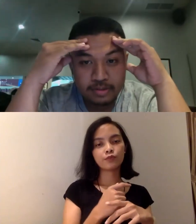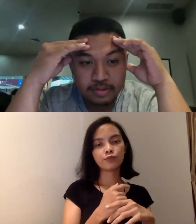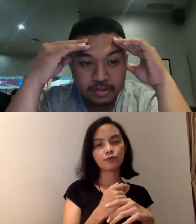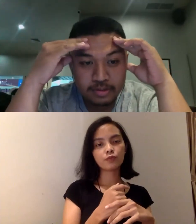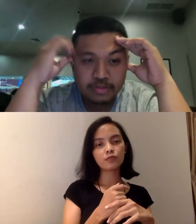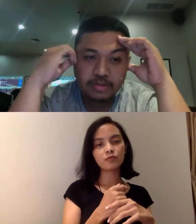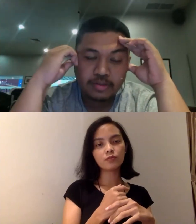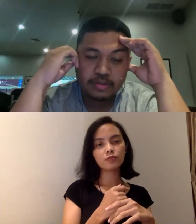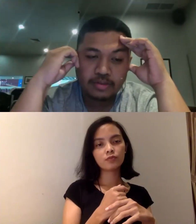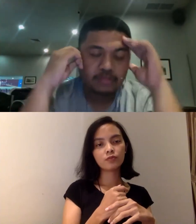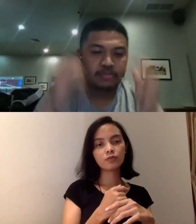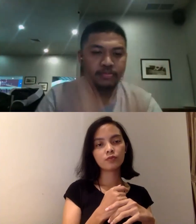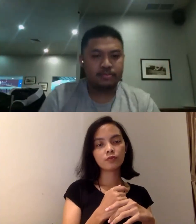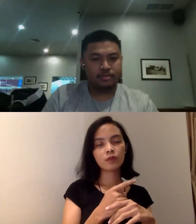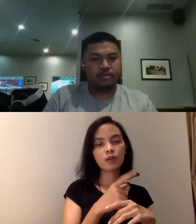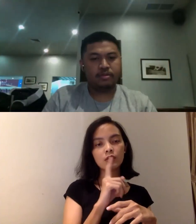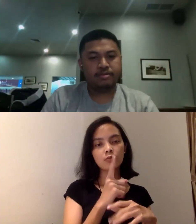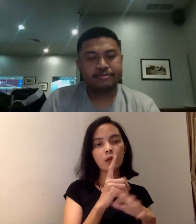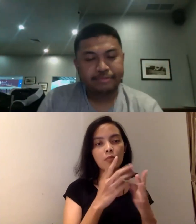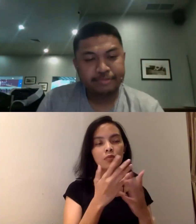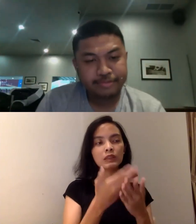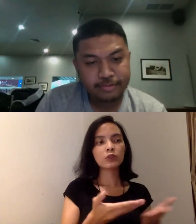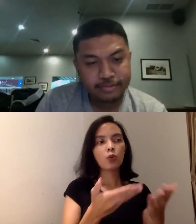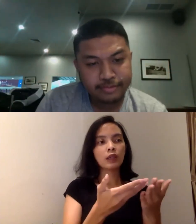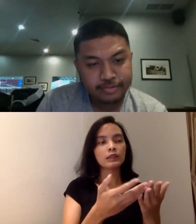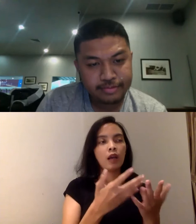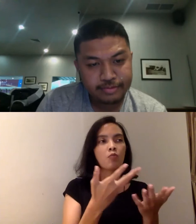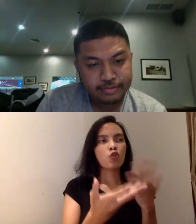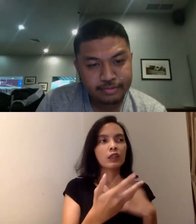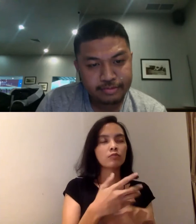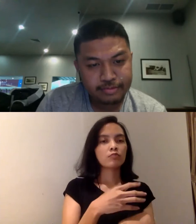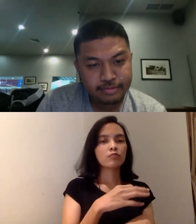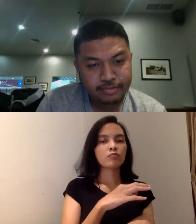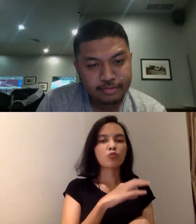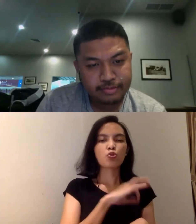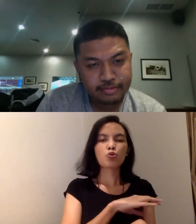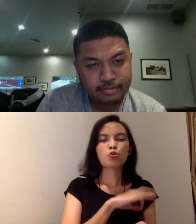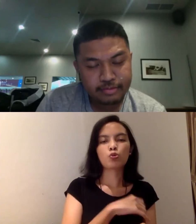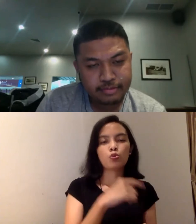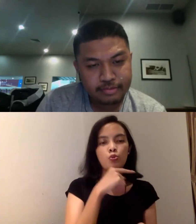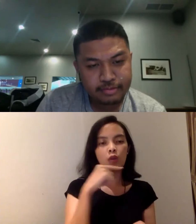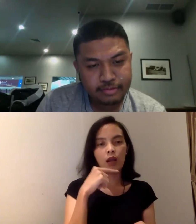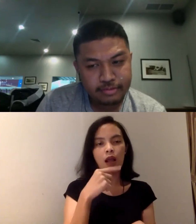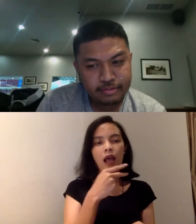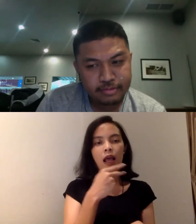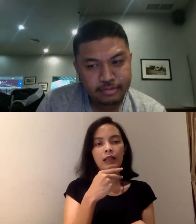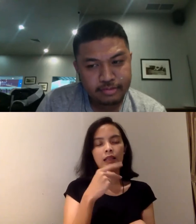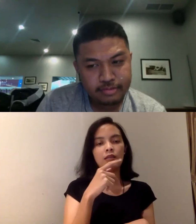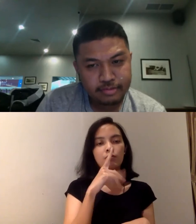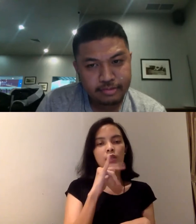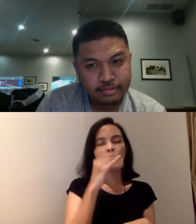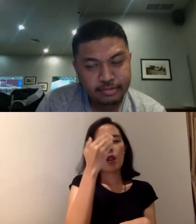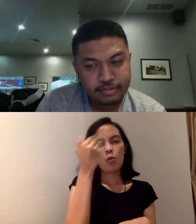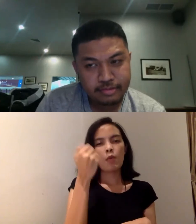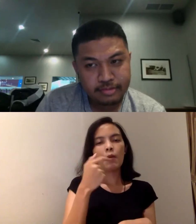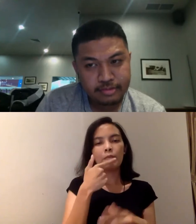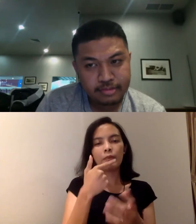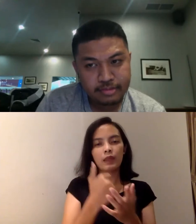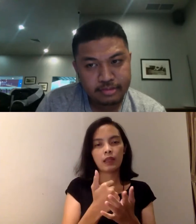less disadvantaged situation, and I think it's really important to unpack that. And